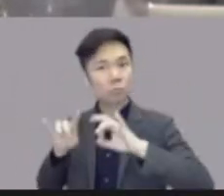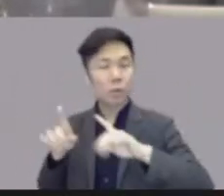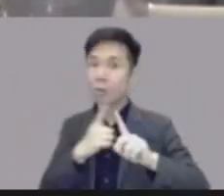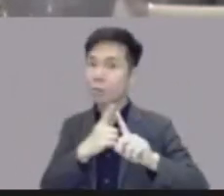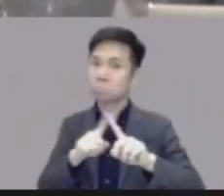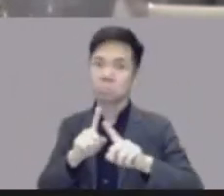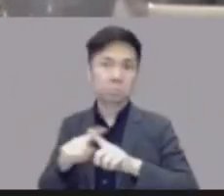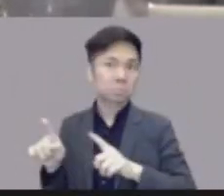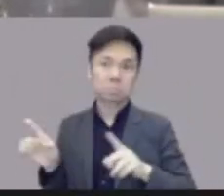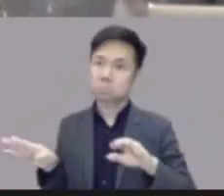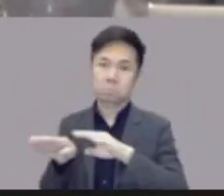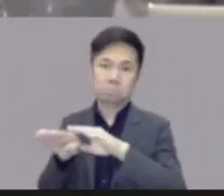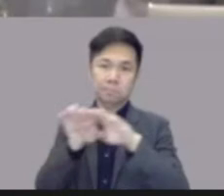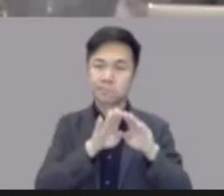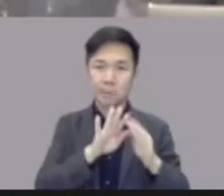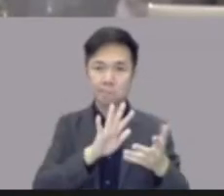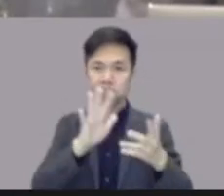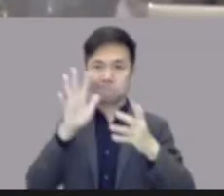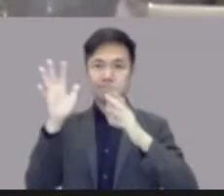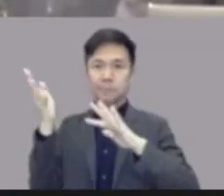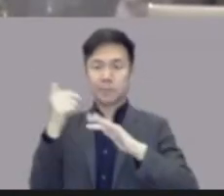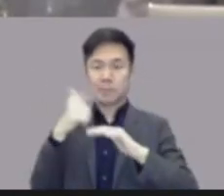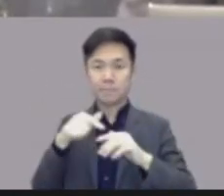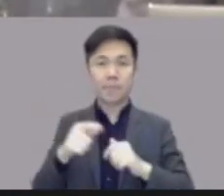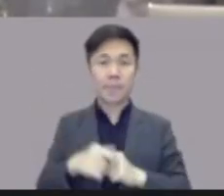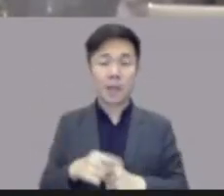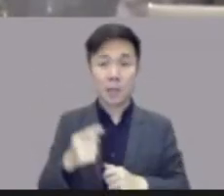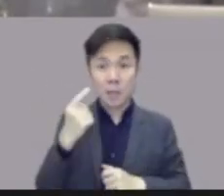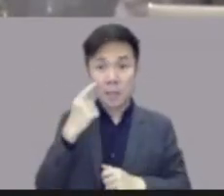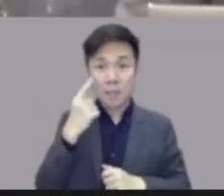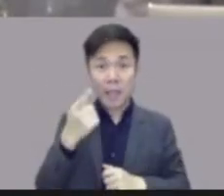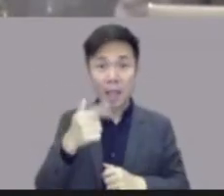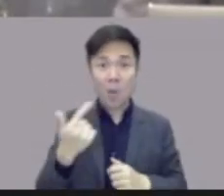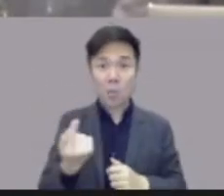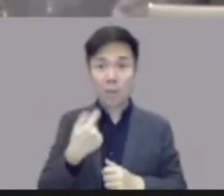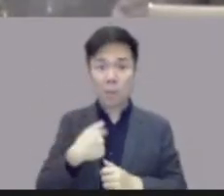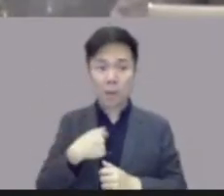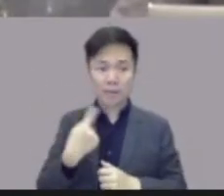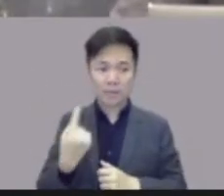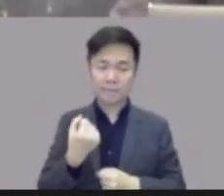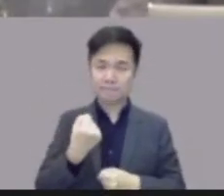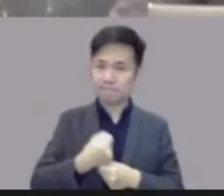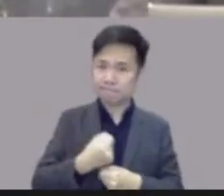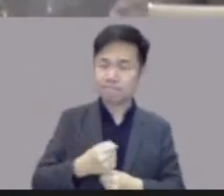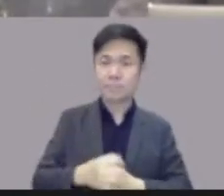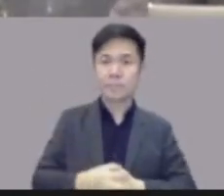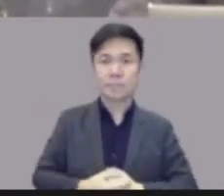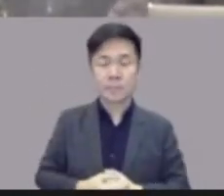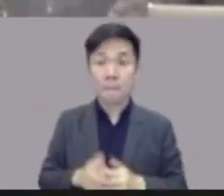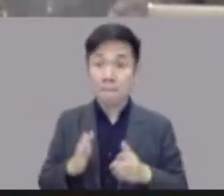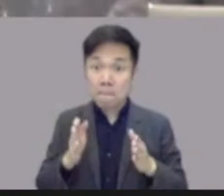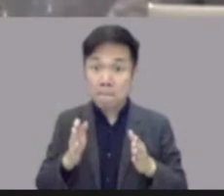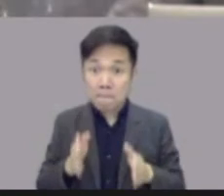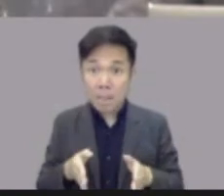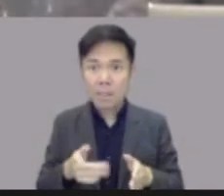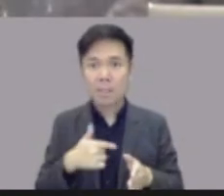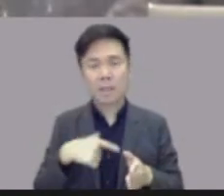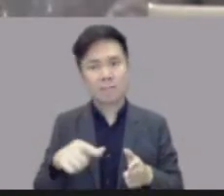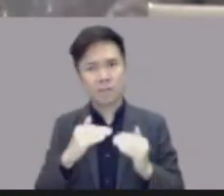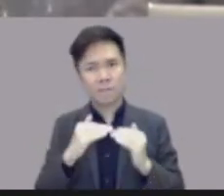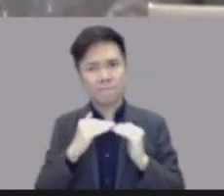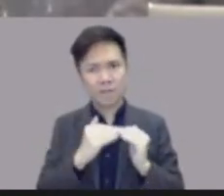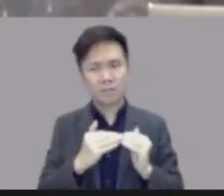which have thus far remained completely self-labeled they need to be embedded with Justice Equity gender